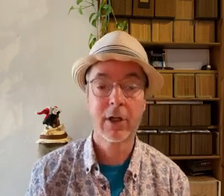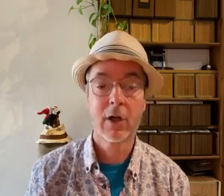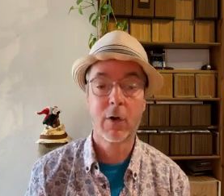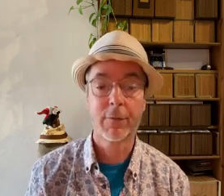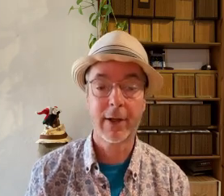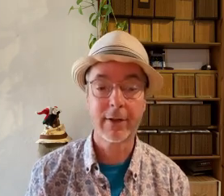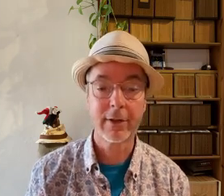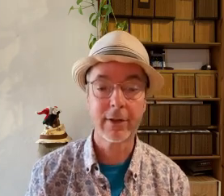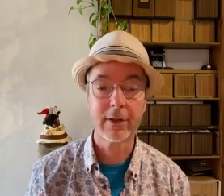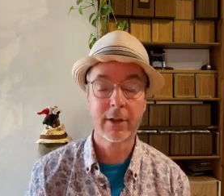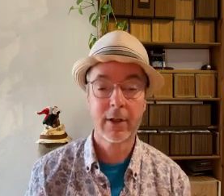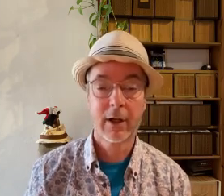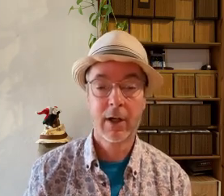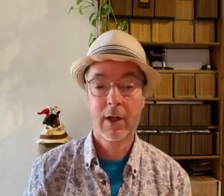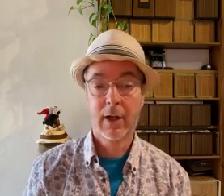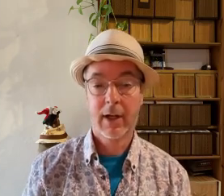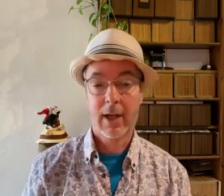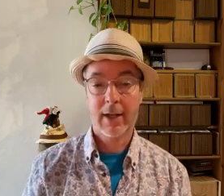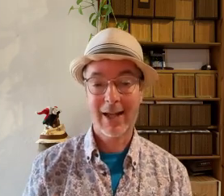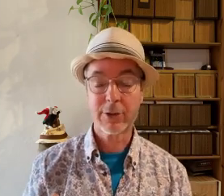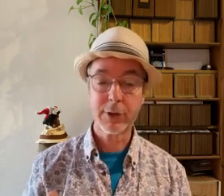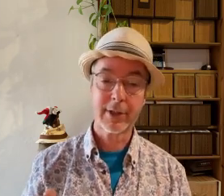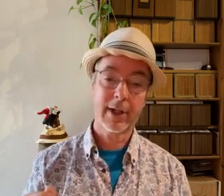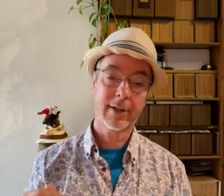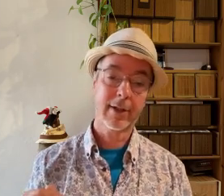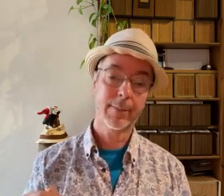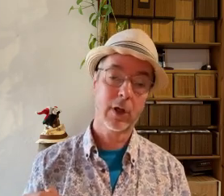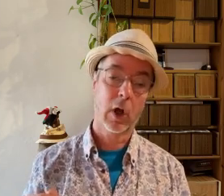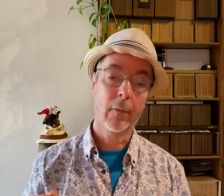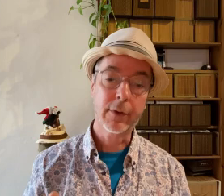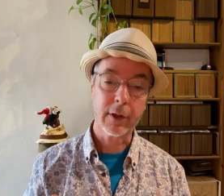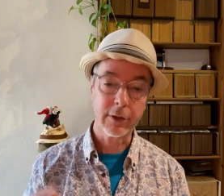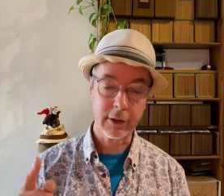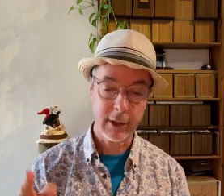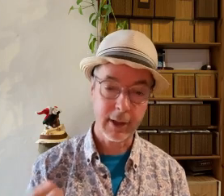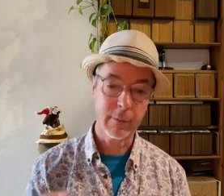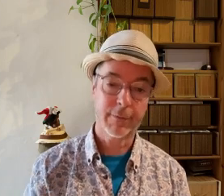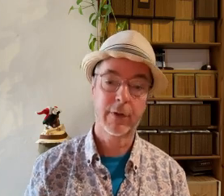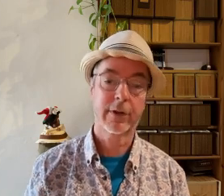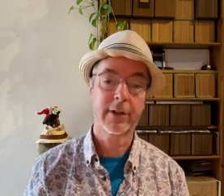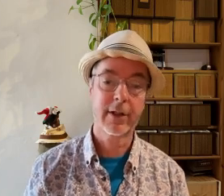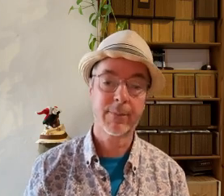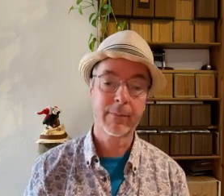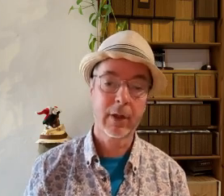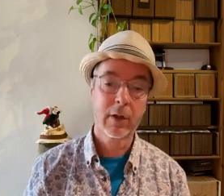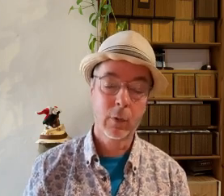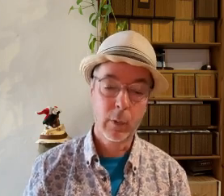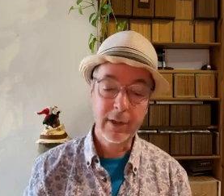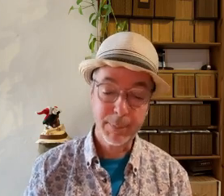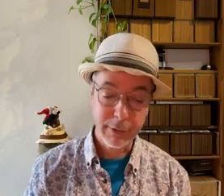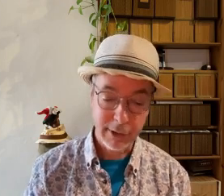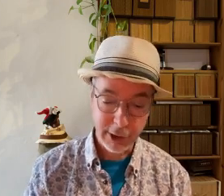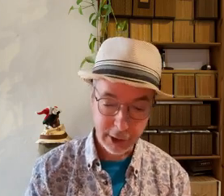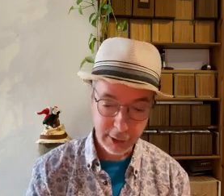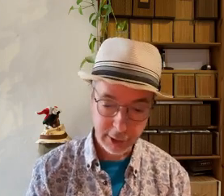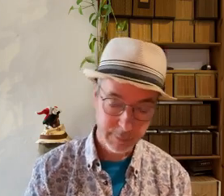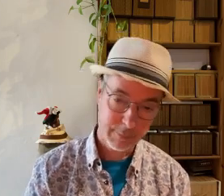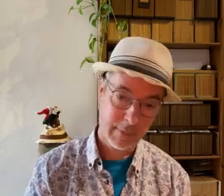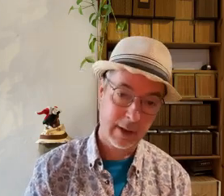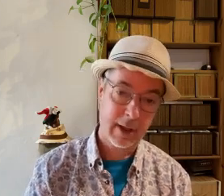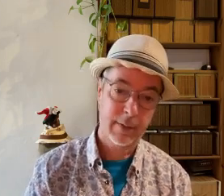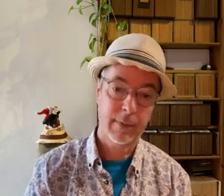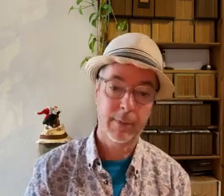foundations of letters and associate them unconsciously, I will first say, with